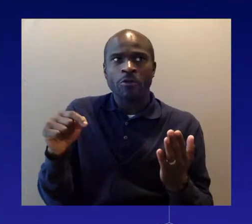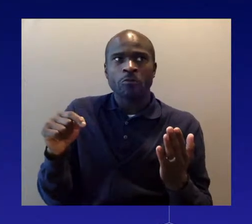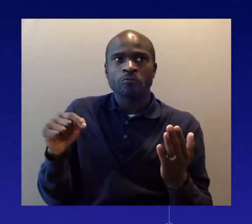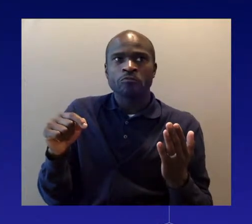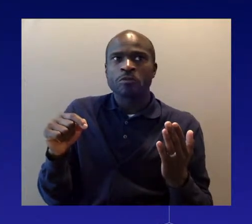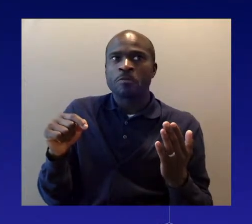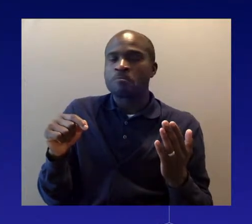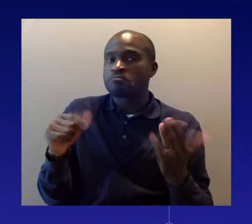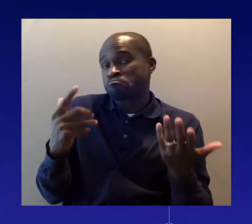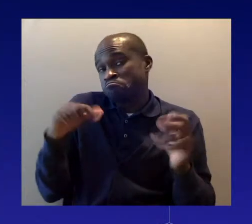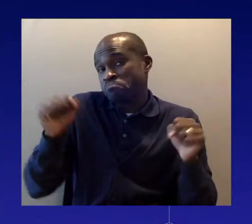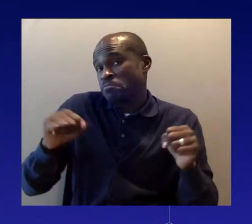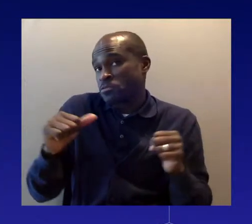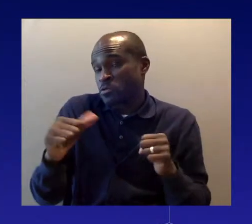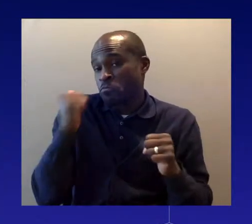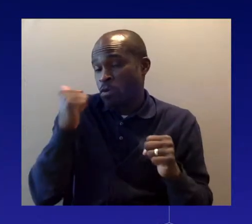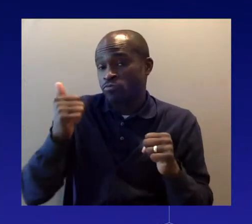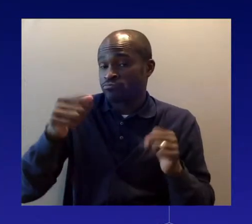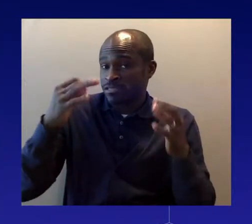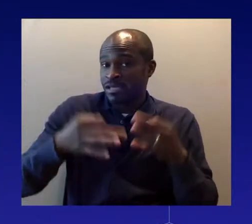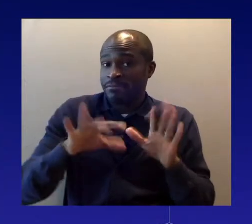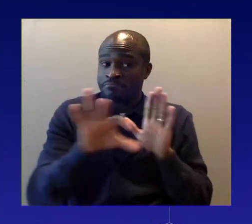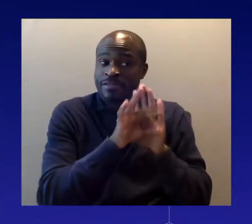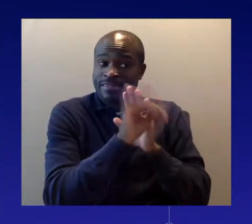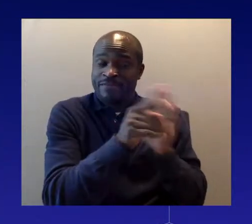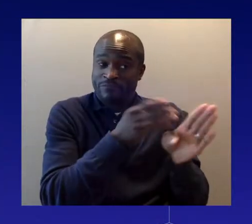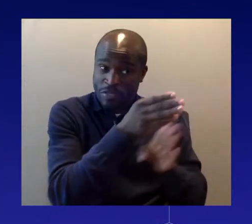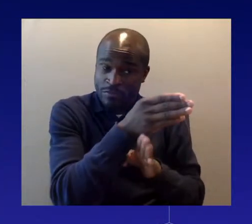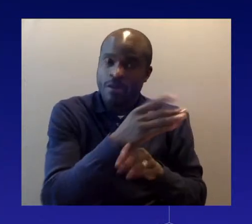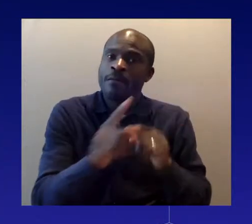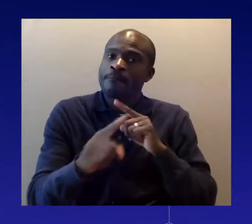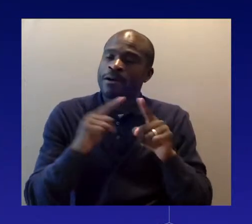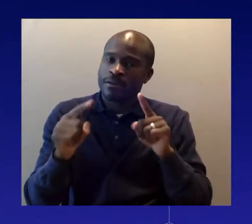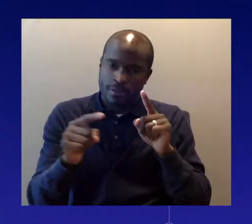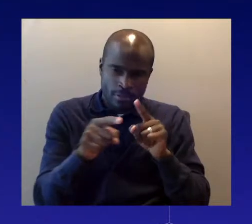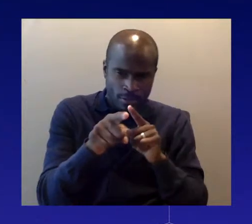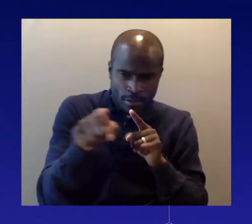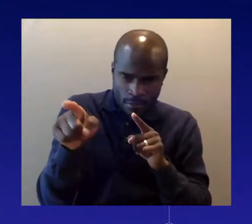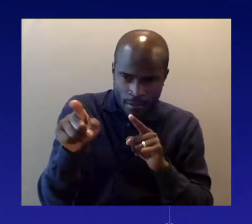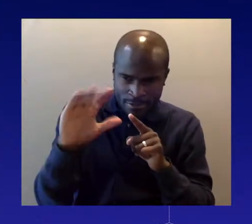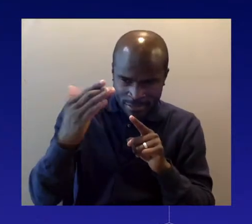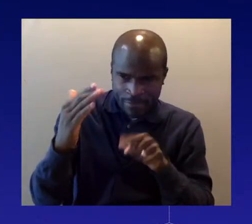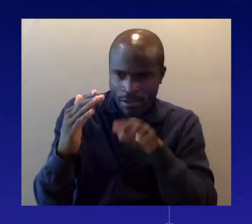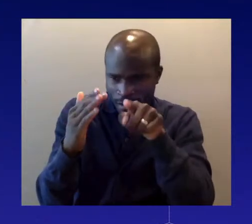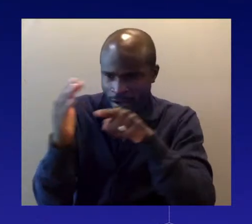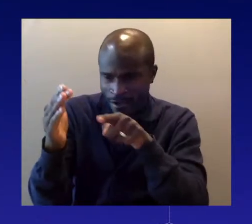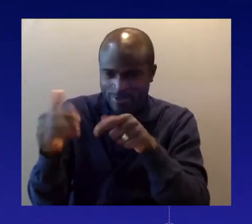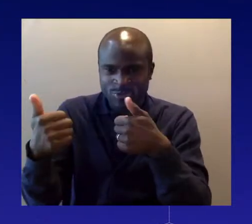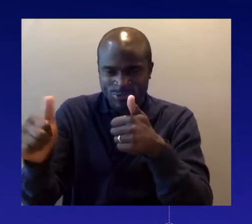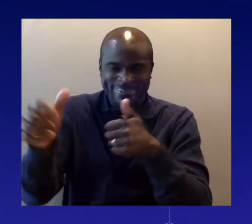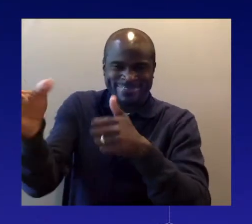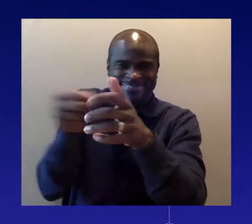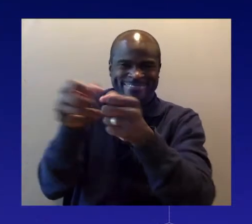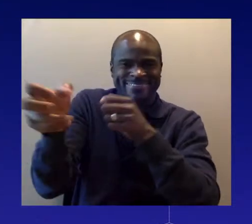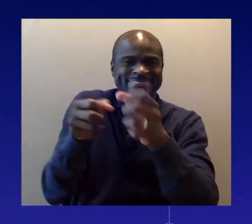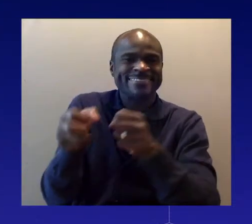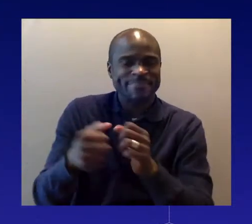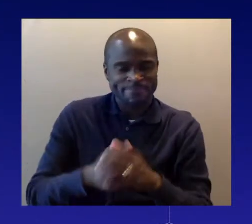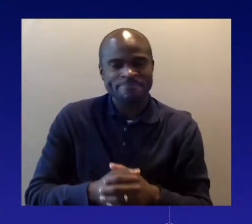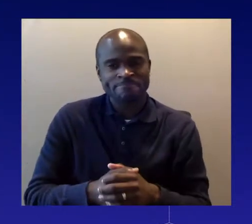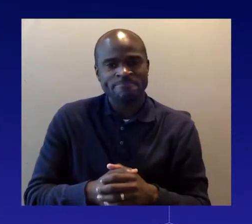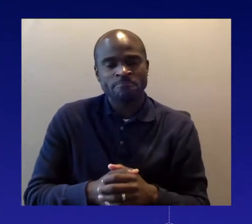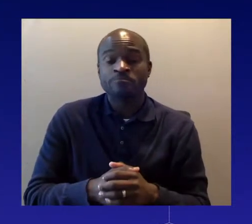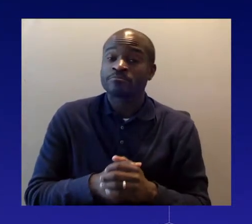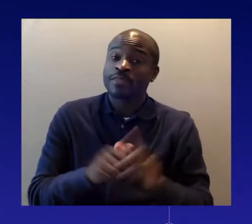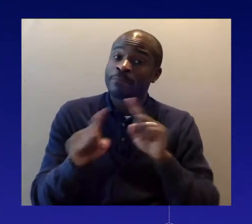future researchers and for diversification of the research workforce. But you have to reach out to